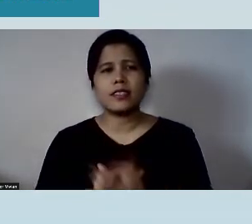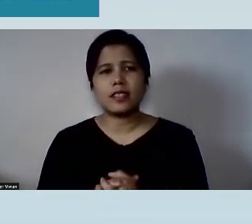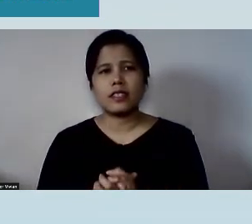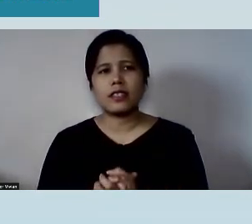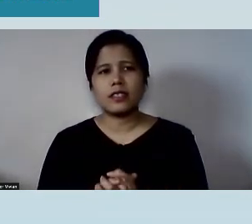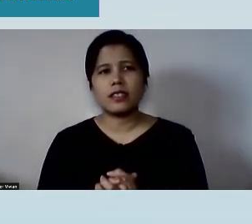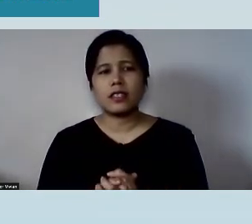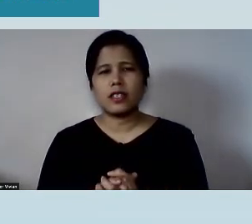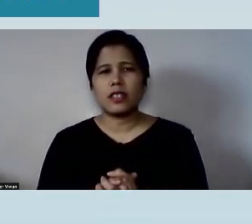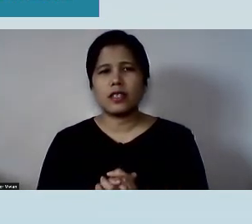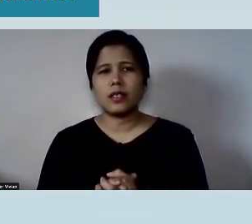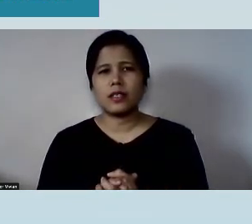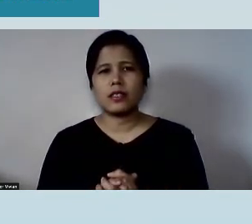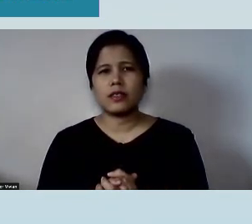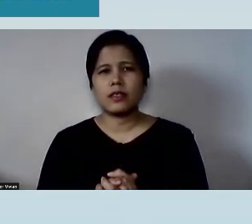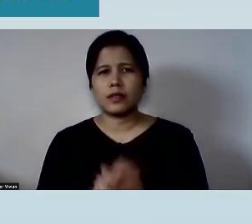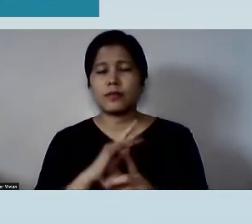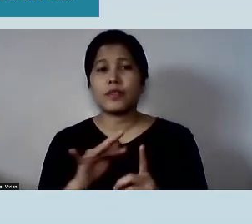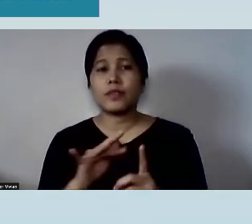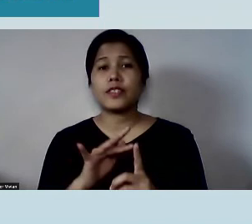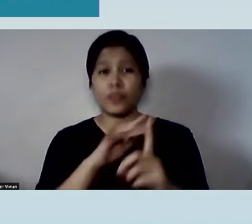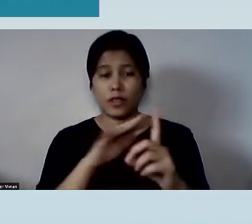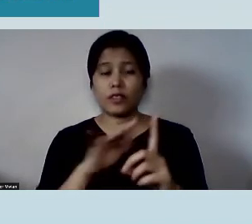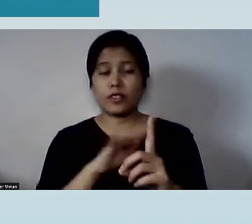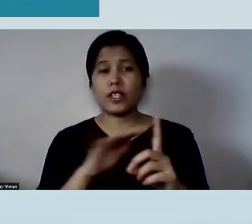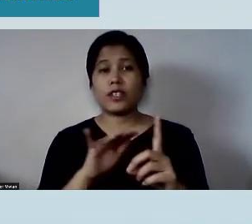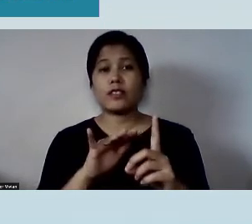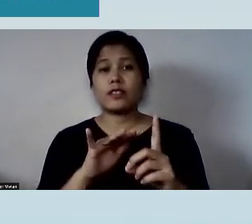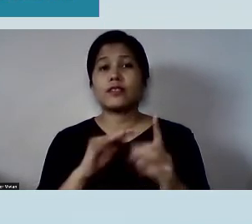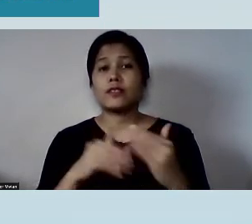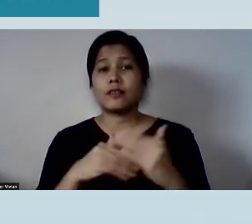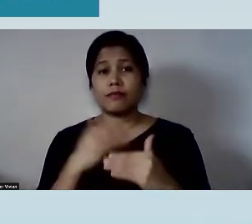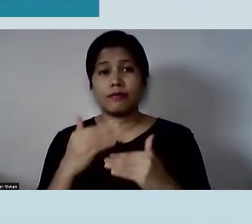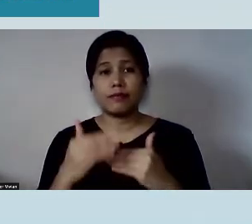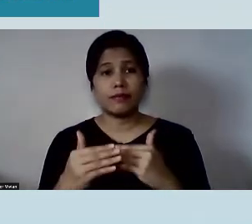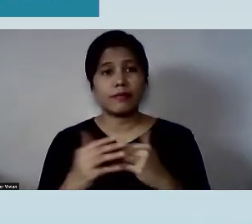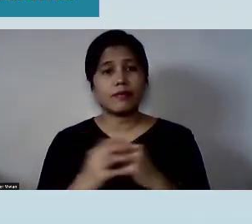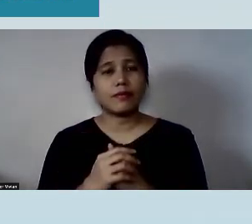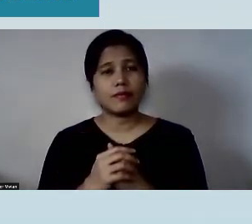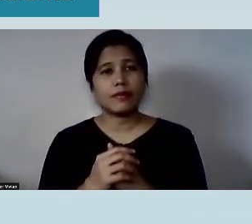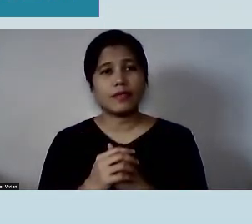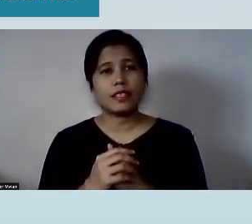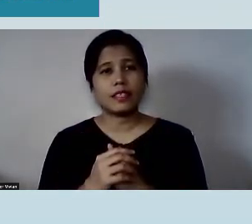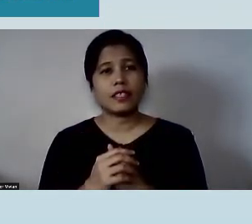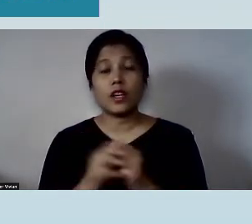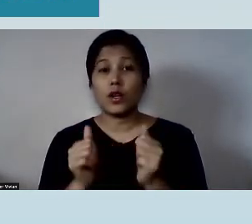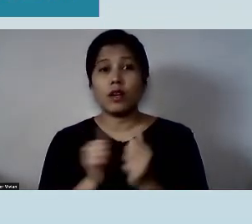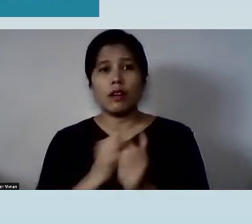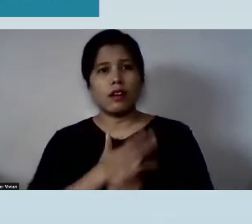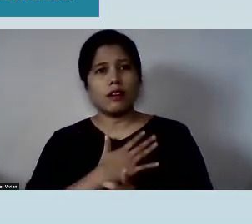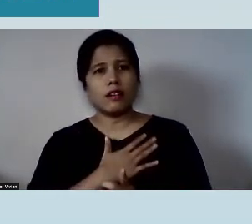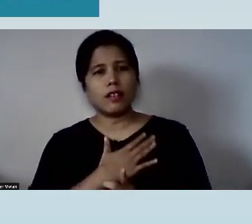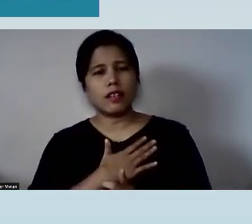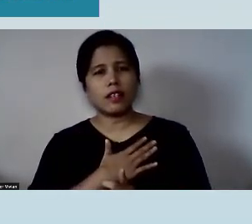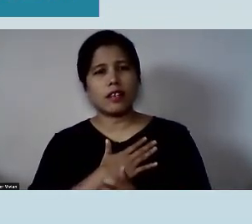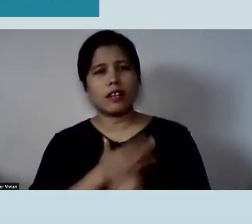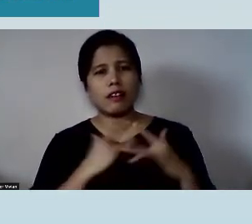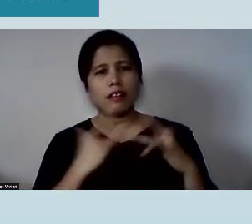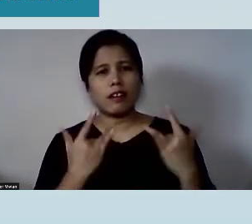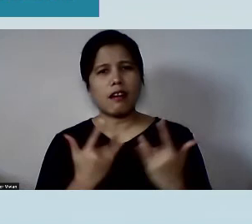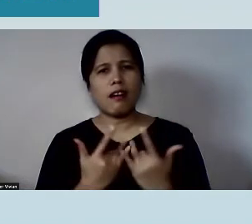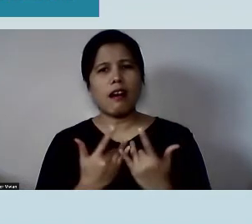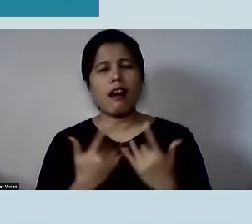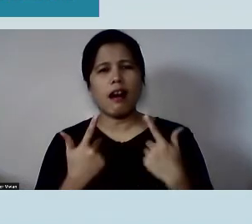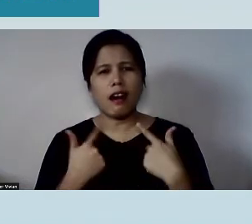Okay, monitoring possible adverse effects. Next slide. Okay, with cardiovascular risk, they have to